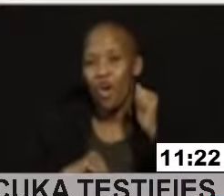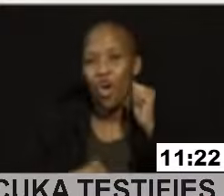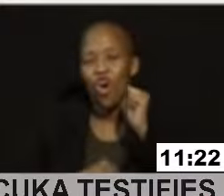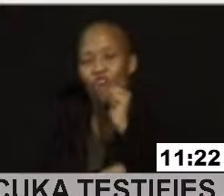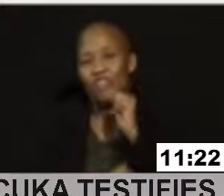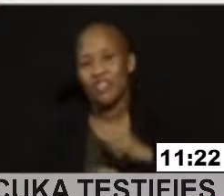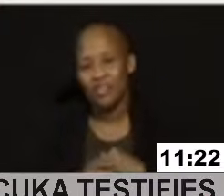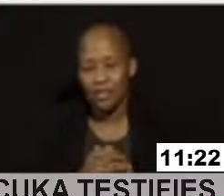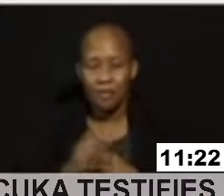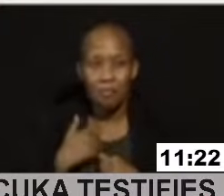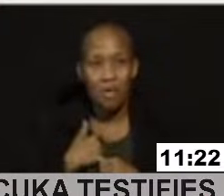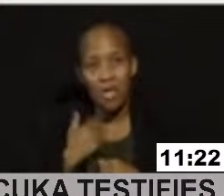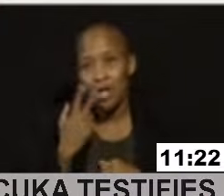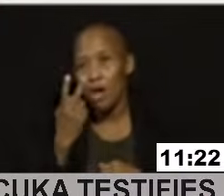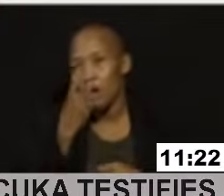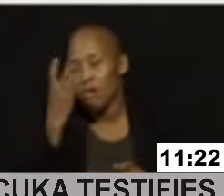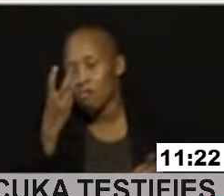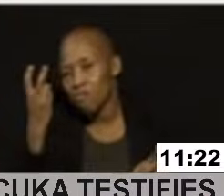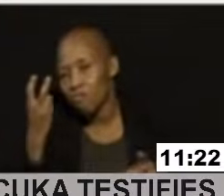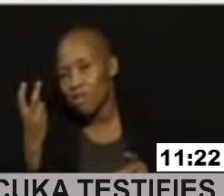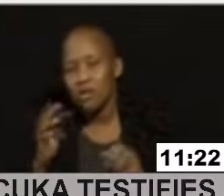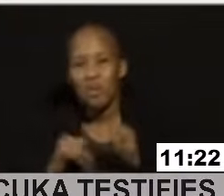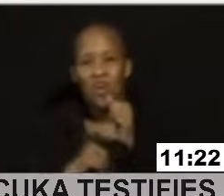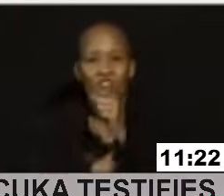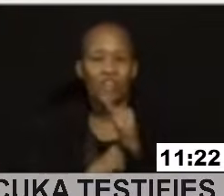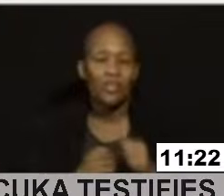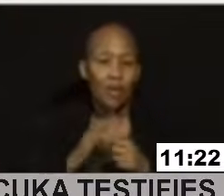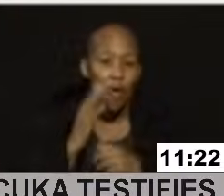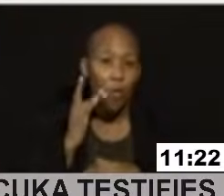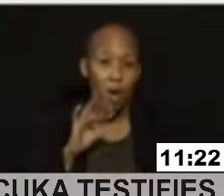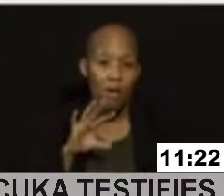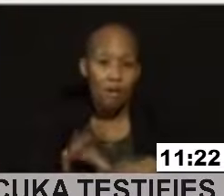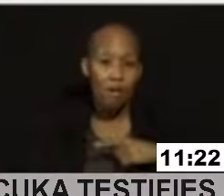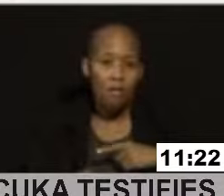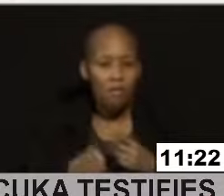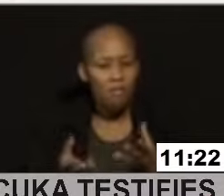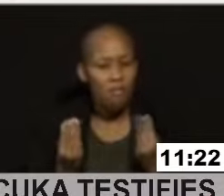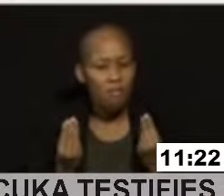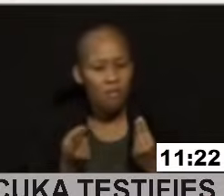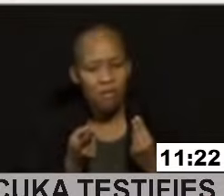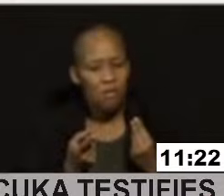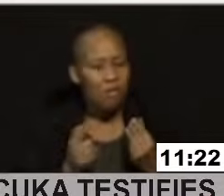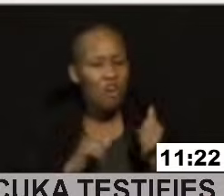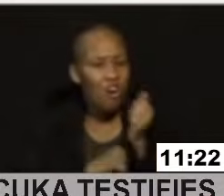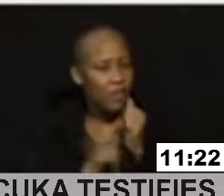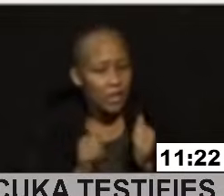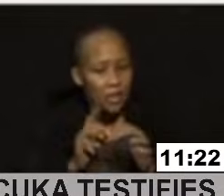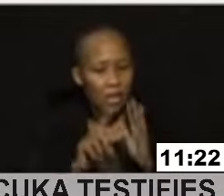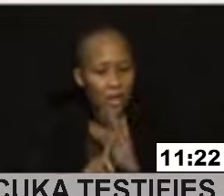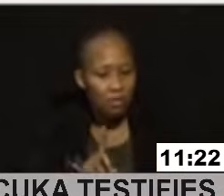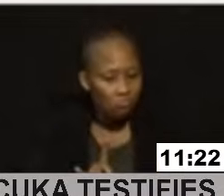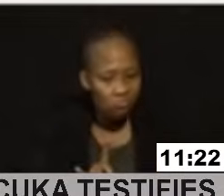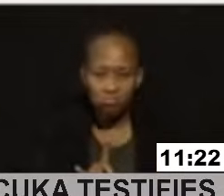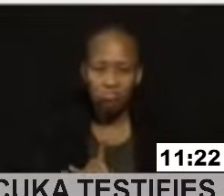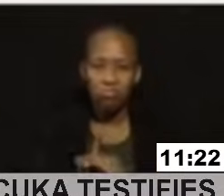So I went around looking for offices. And when I found the offices, there was no furniture, nothing, absolutely